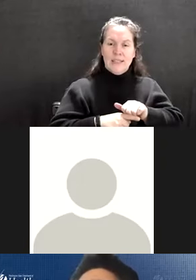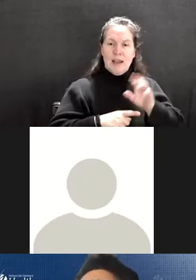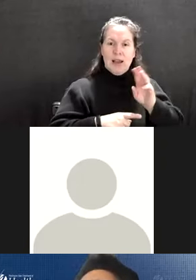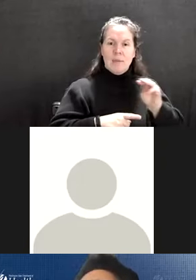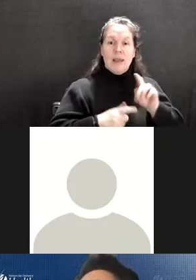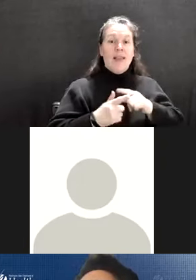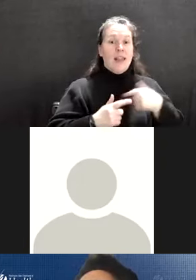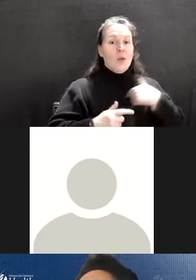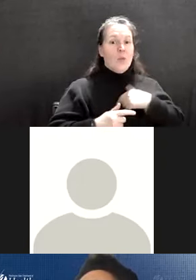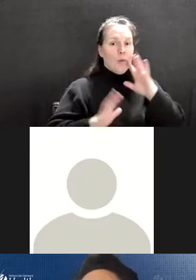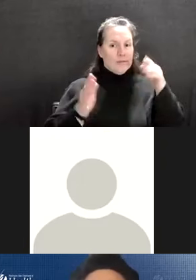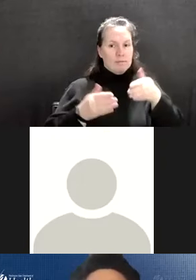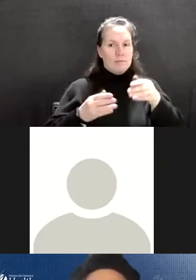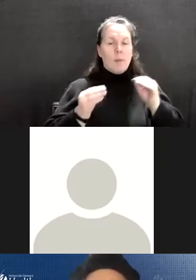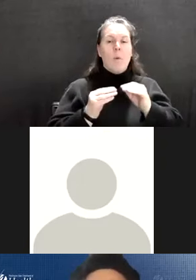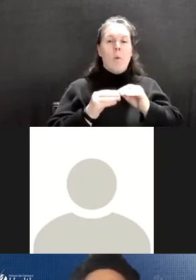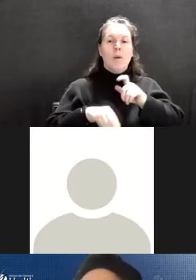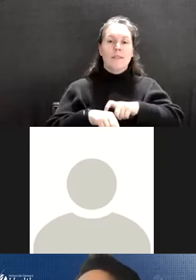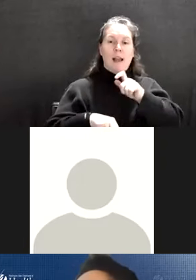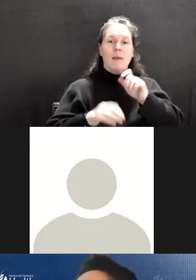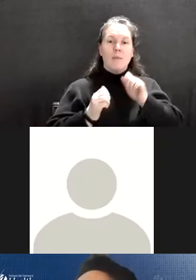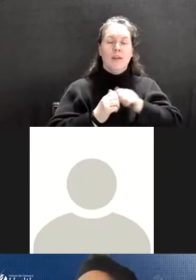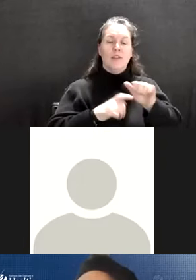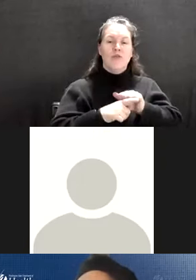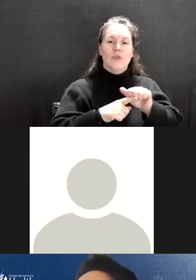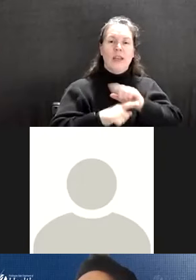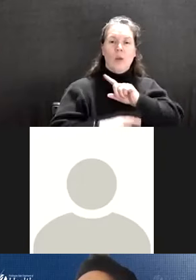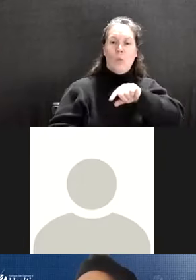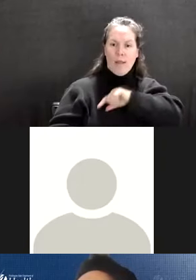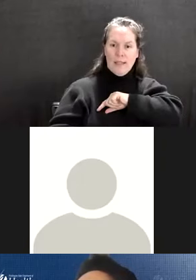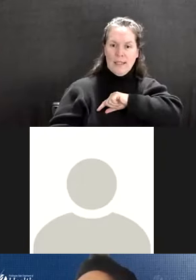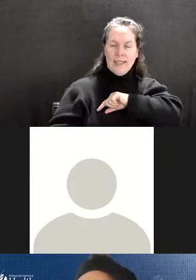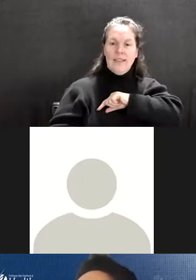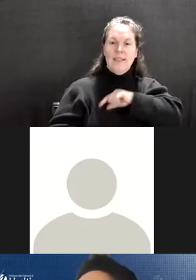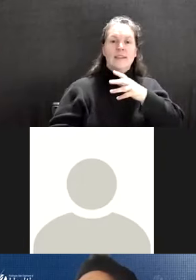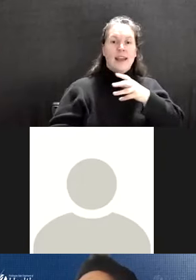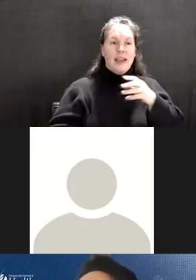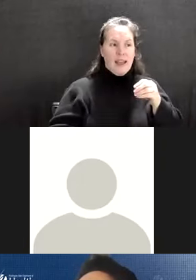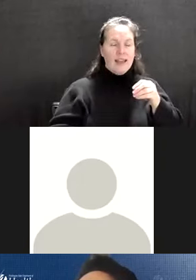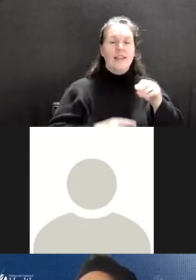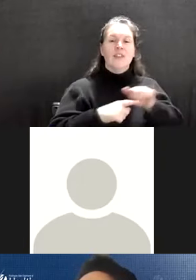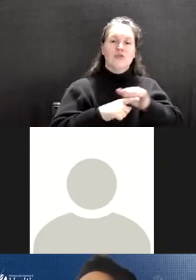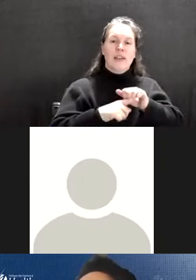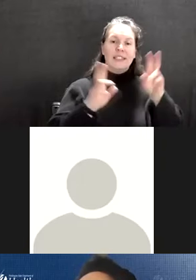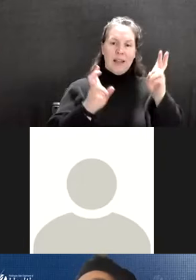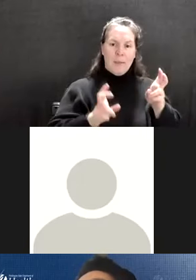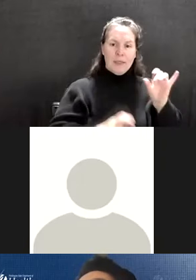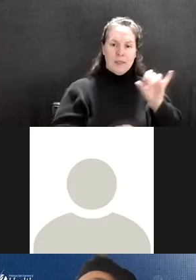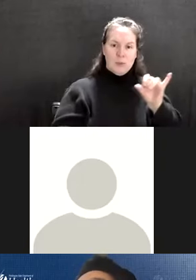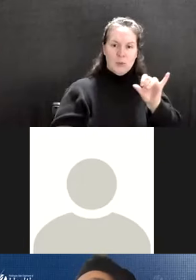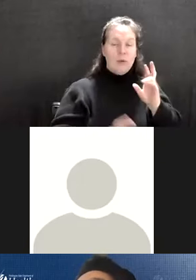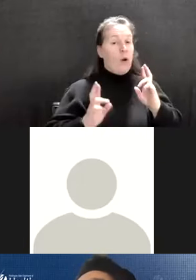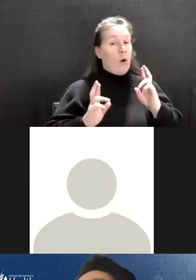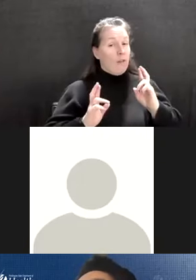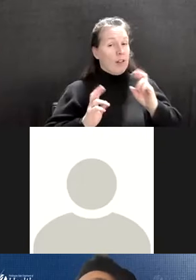And then we'll spend more time on the training quality and the training topics. Hopefully